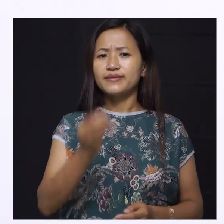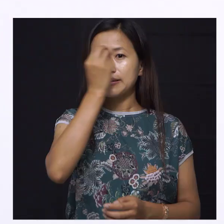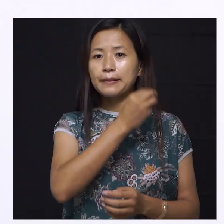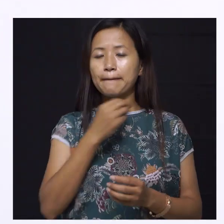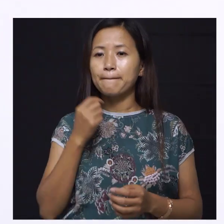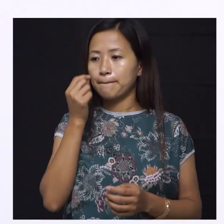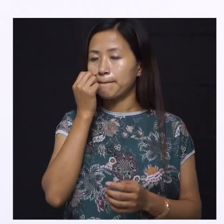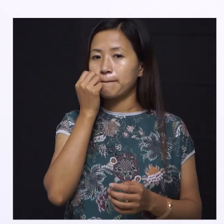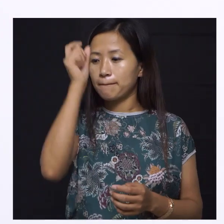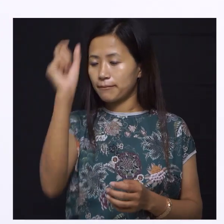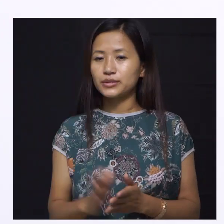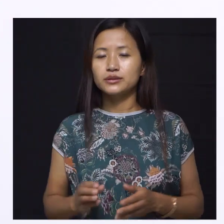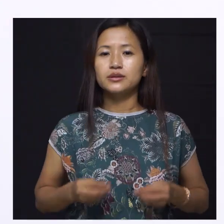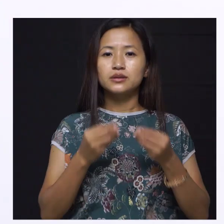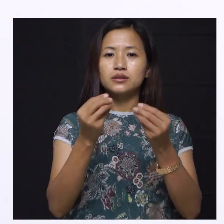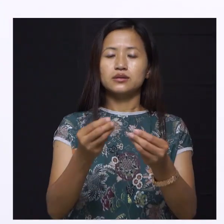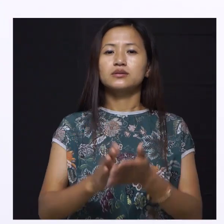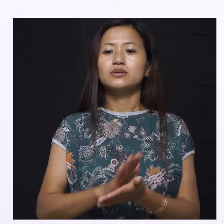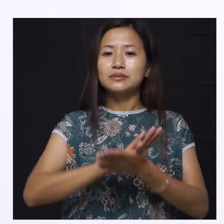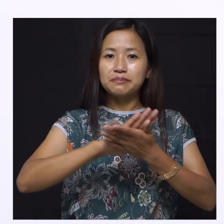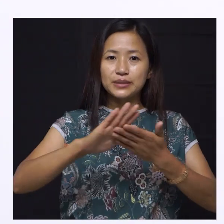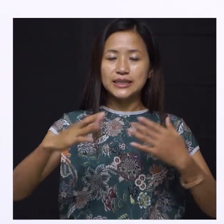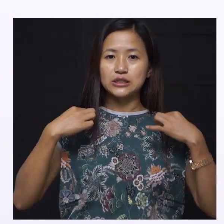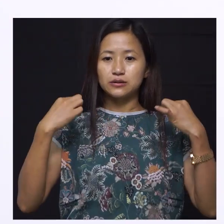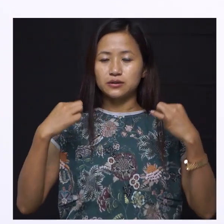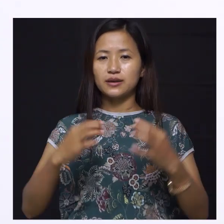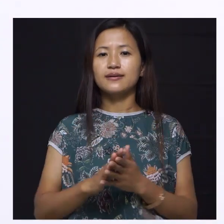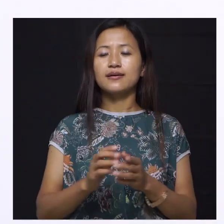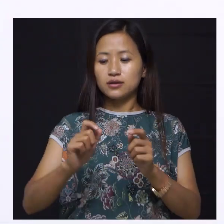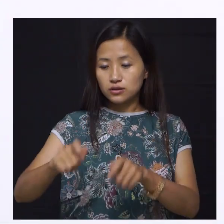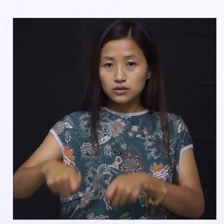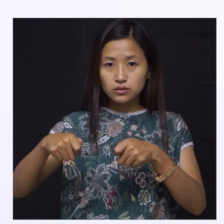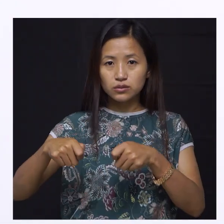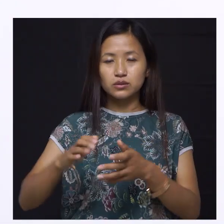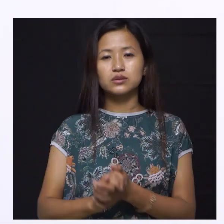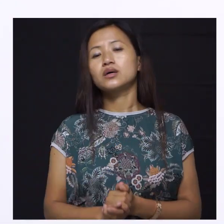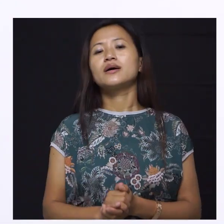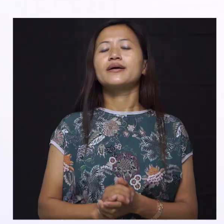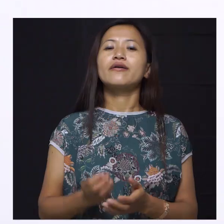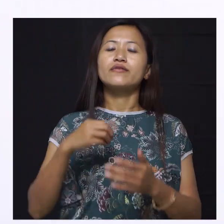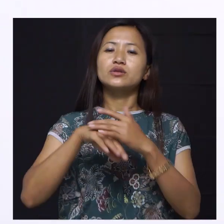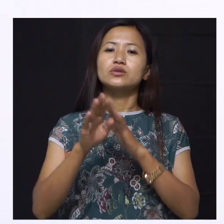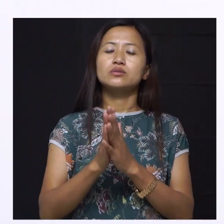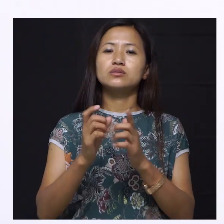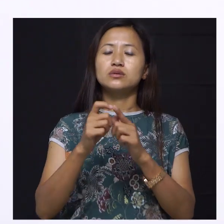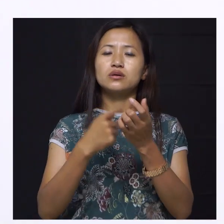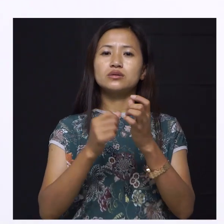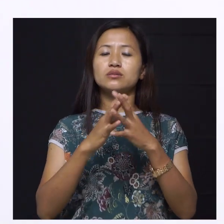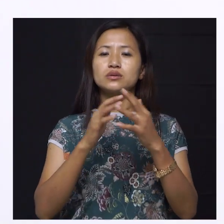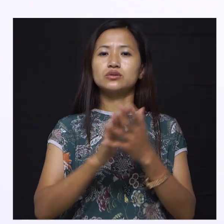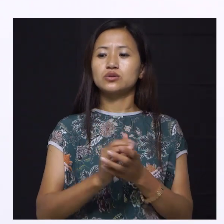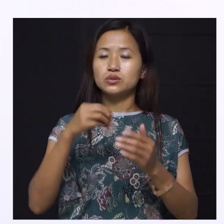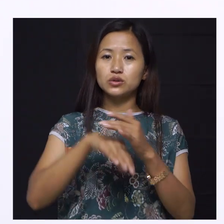a plain shirt, okay, and a stocking that were found from the body of a drowned man. Remember, they are near the